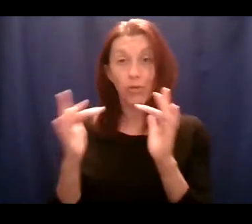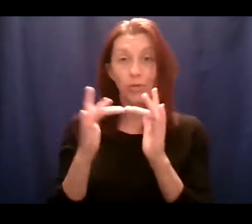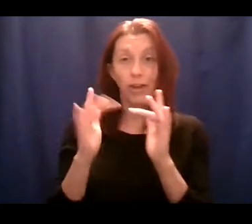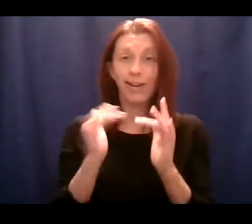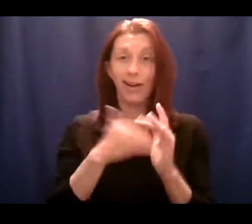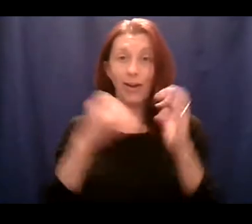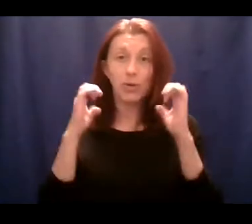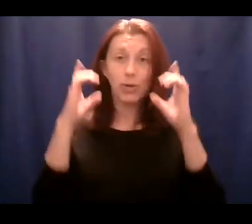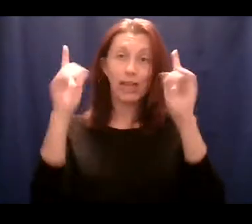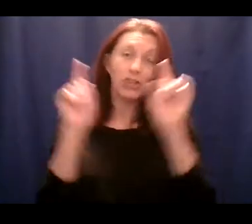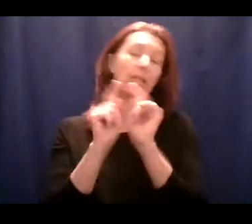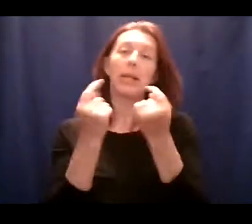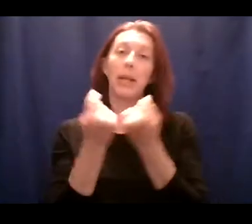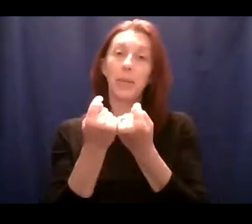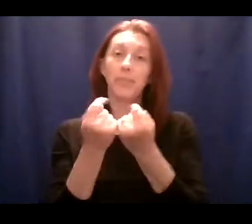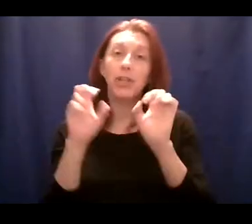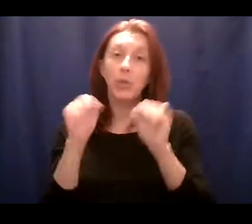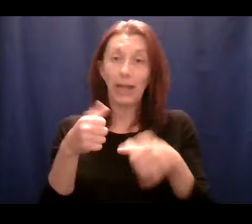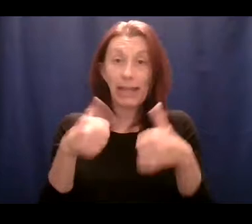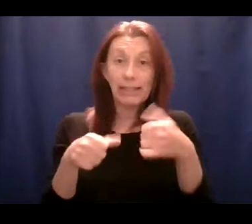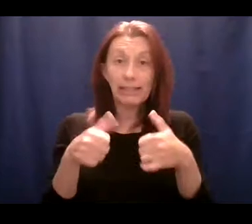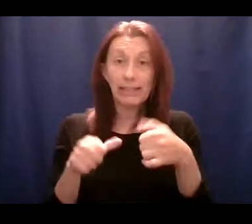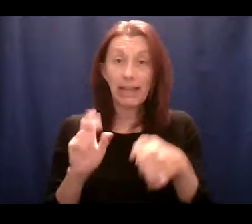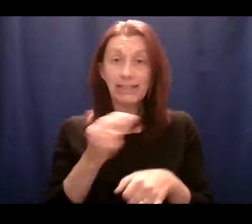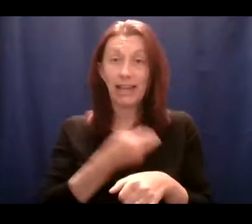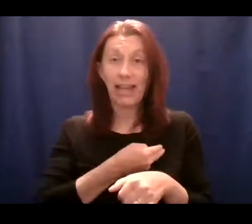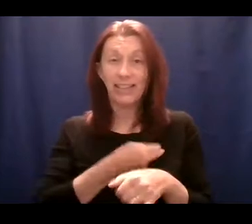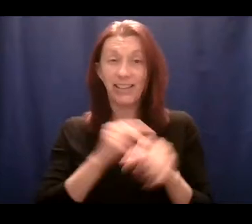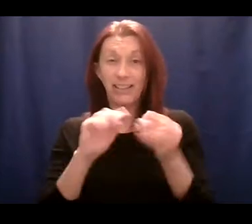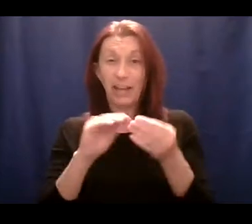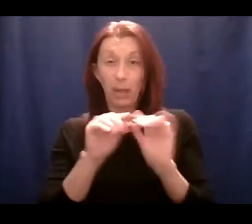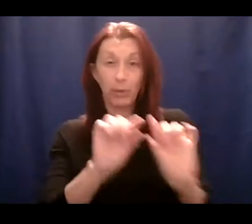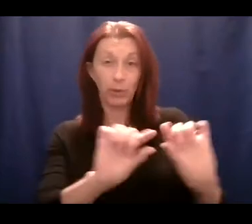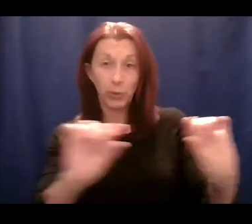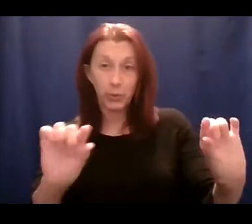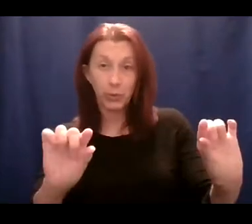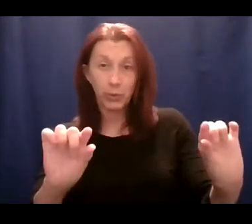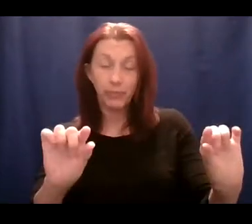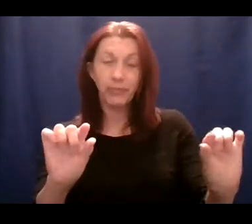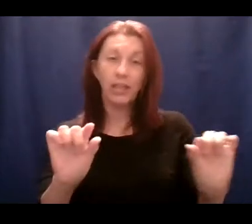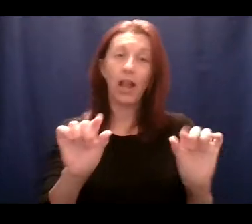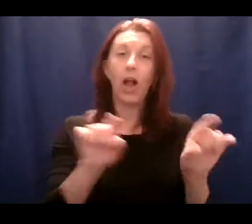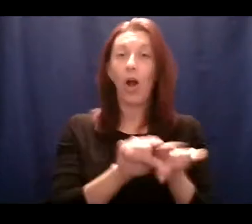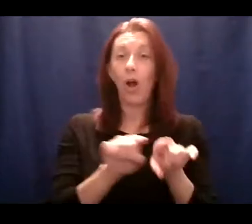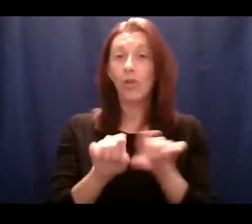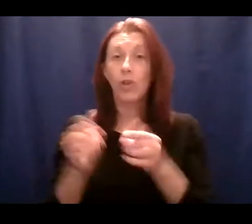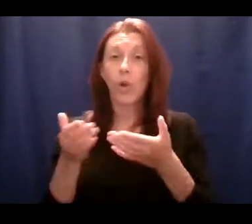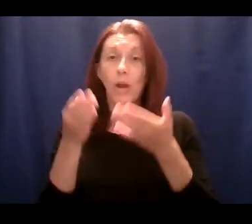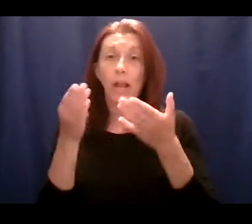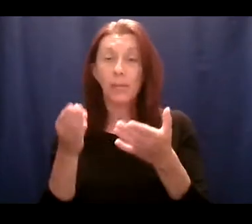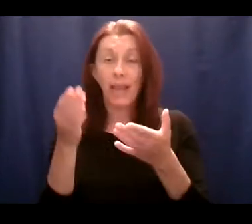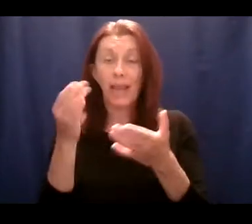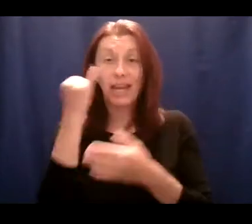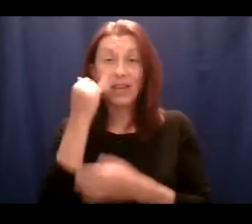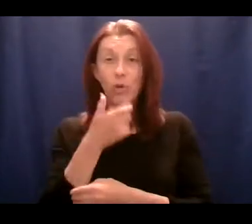our education team, you can always text us. We have our text line at the bottom. I'd also recommend, if you're seeing